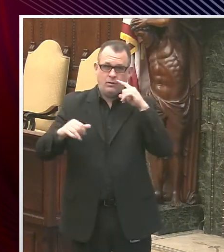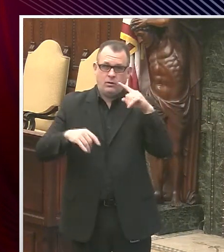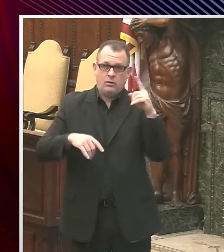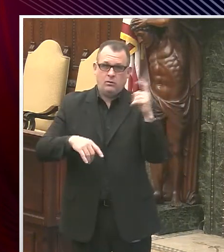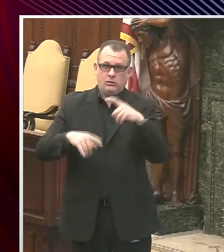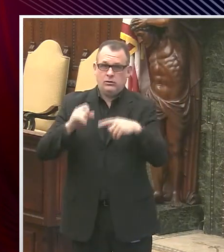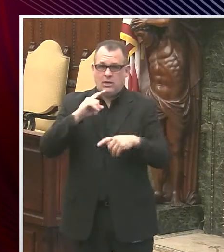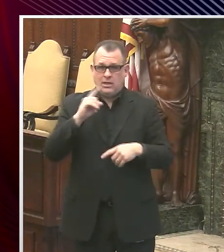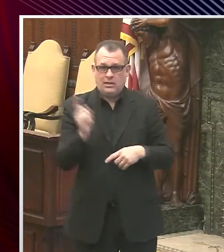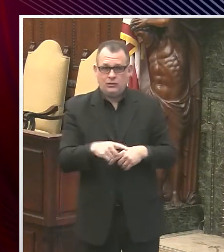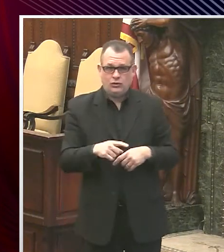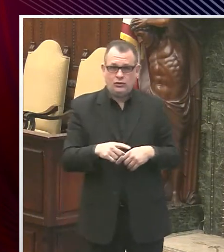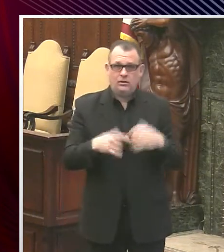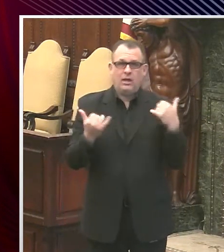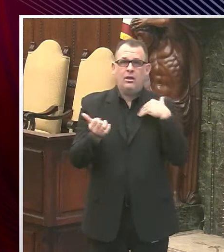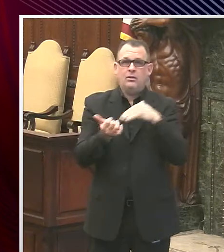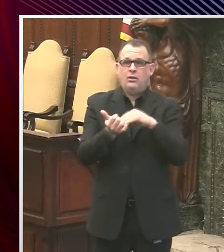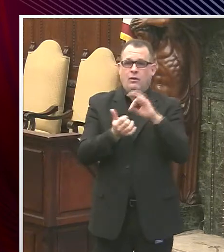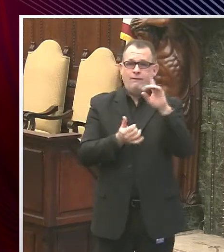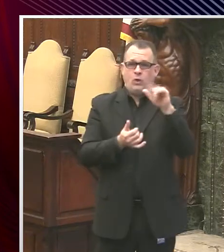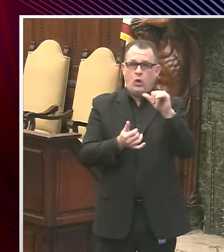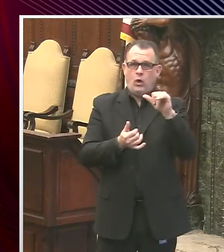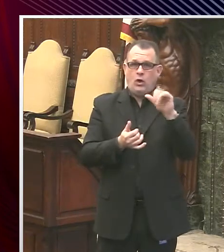to Dr. Farley for his update.